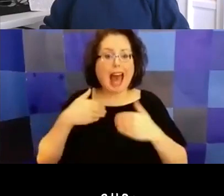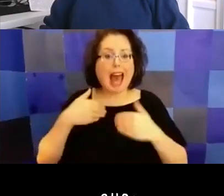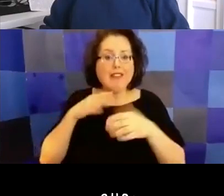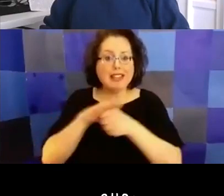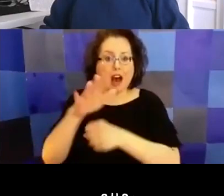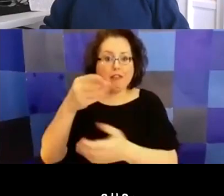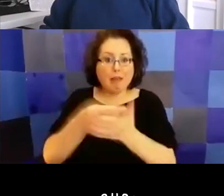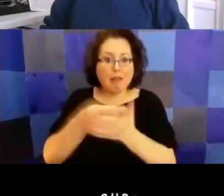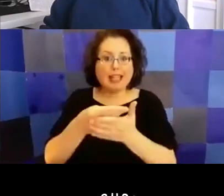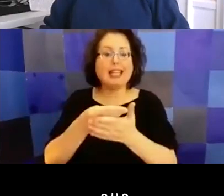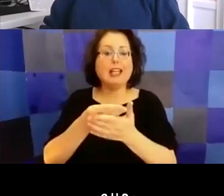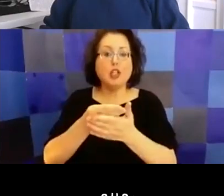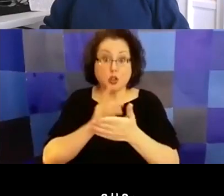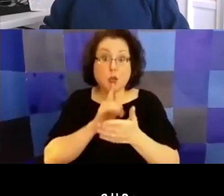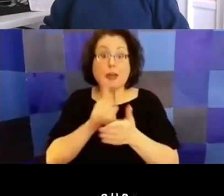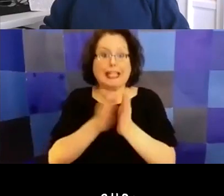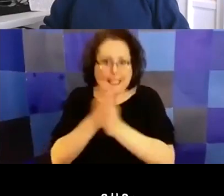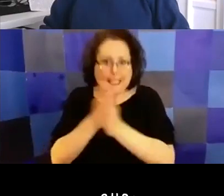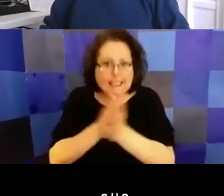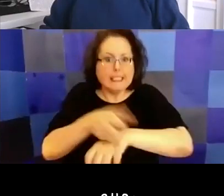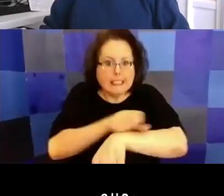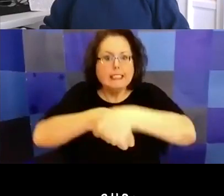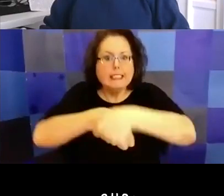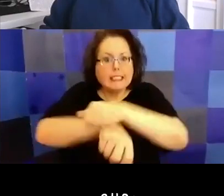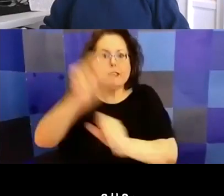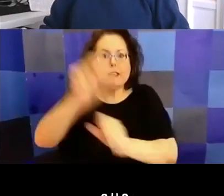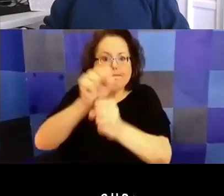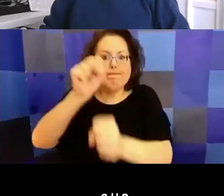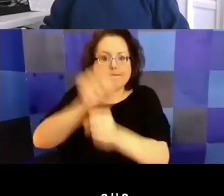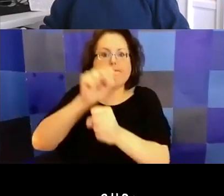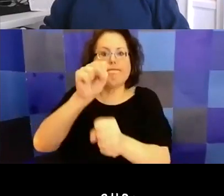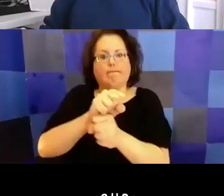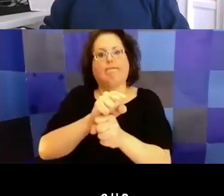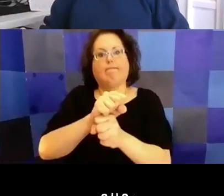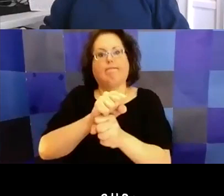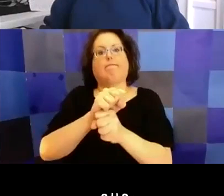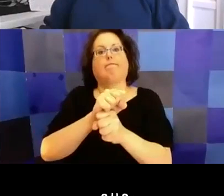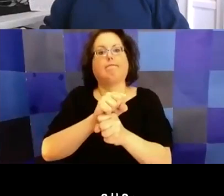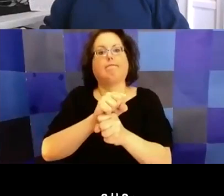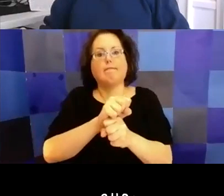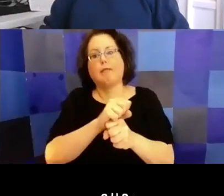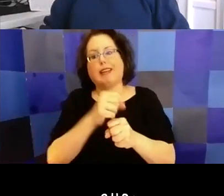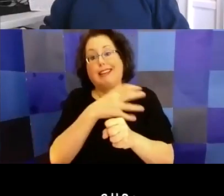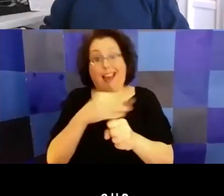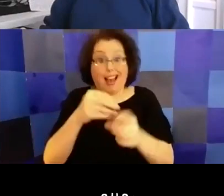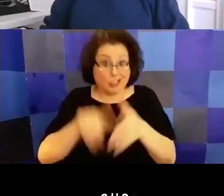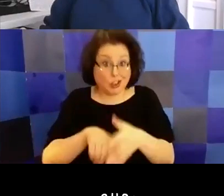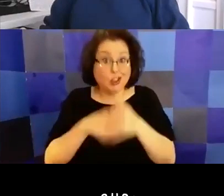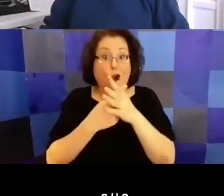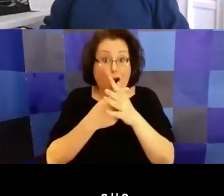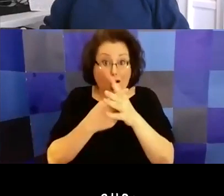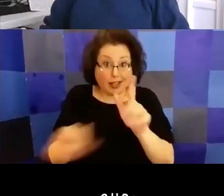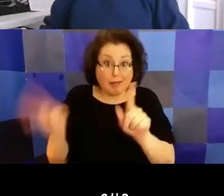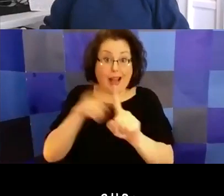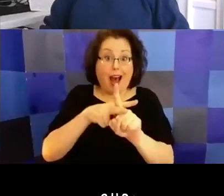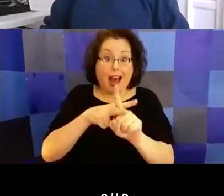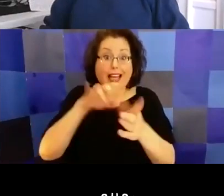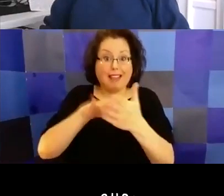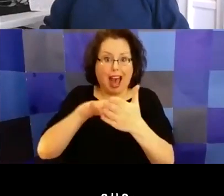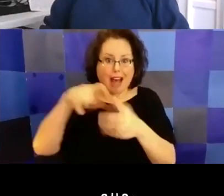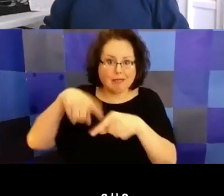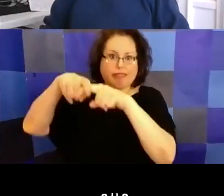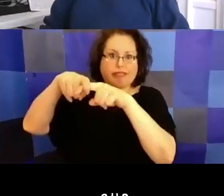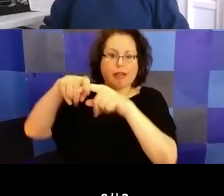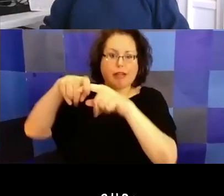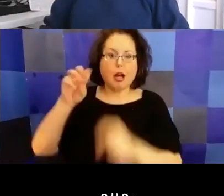to ramp up, to get the capacity in place and to begin implementing this moratorium. And so I urge